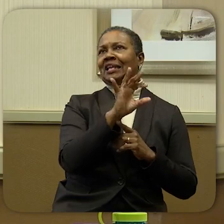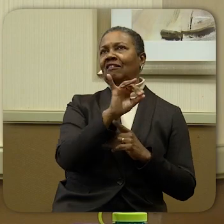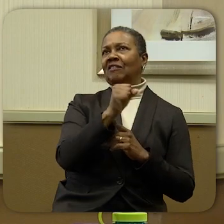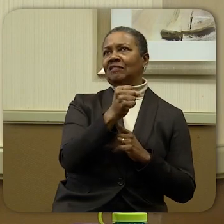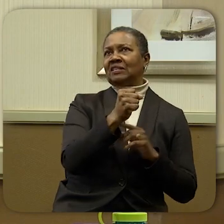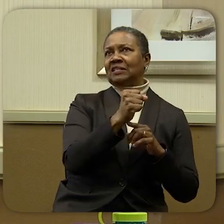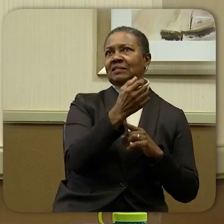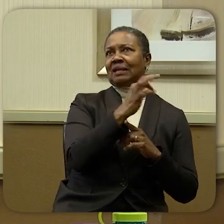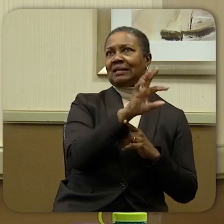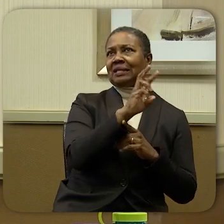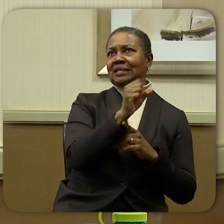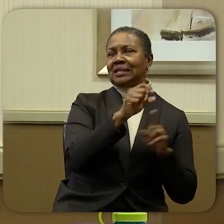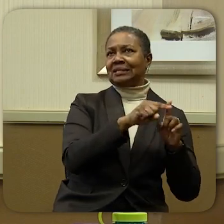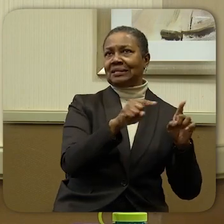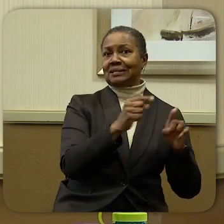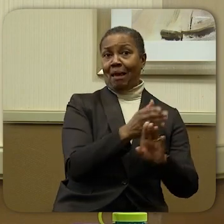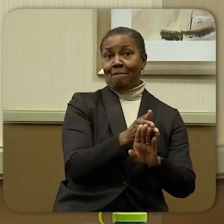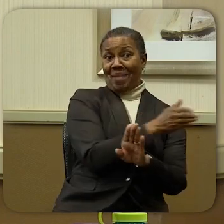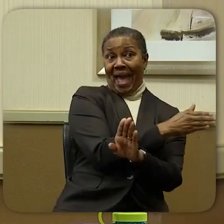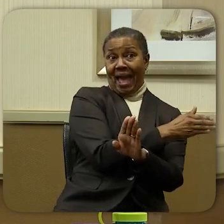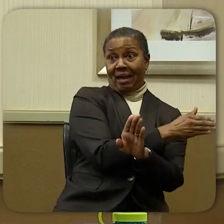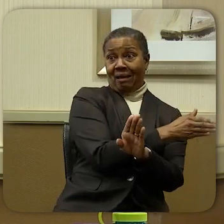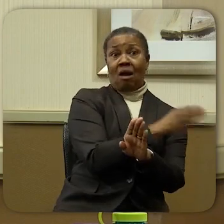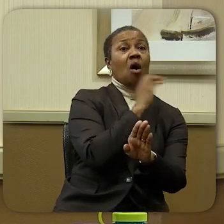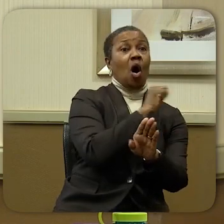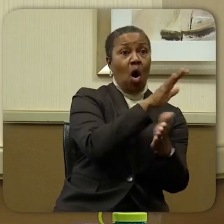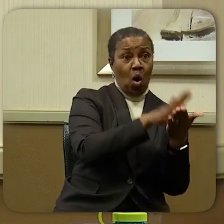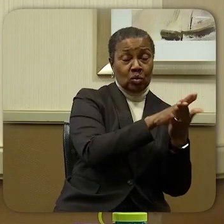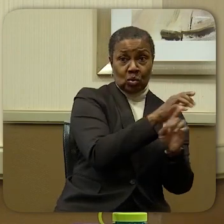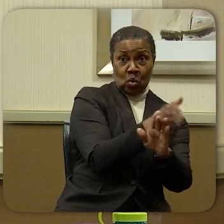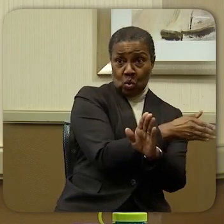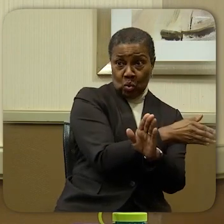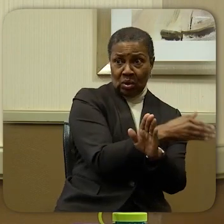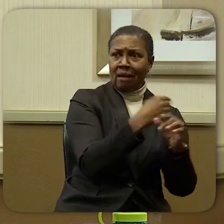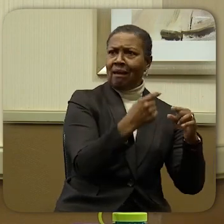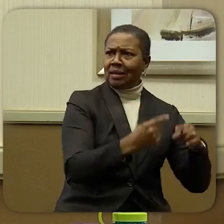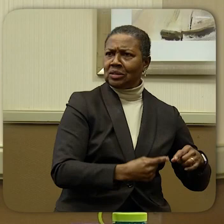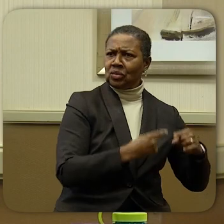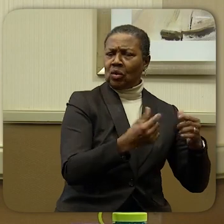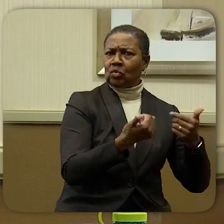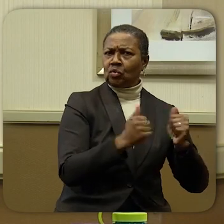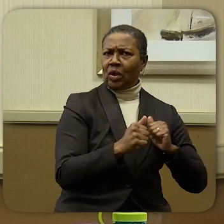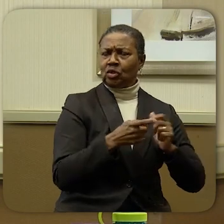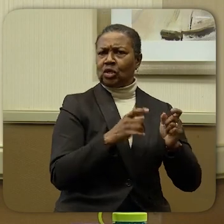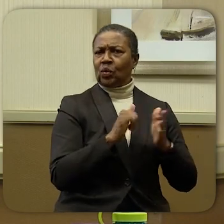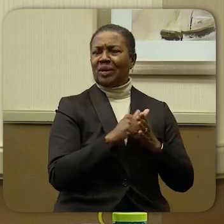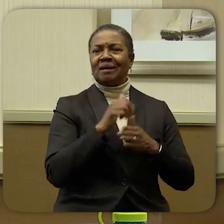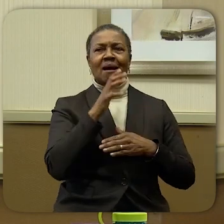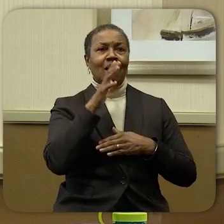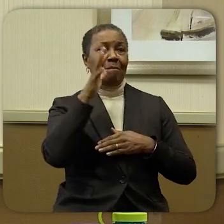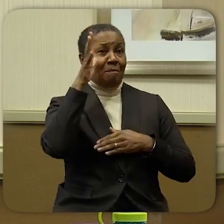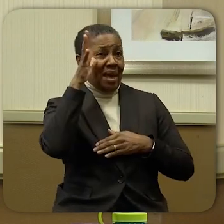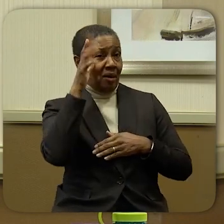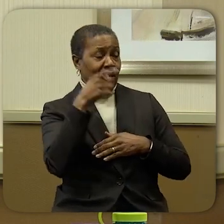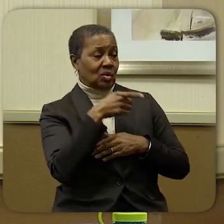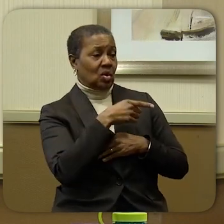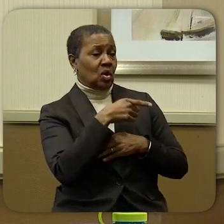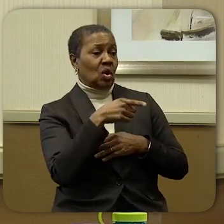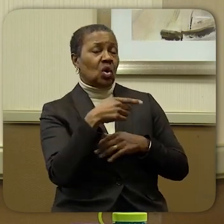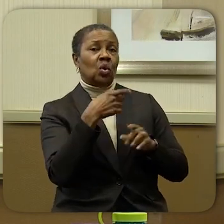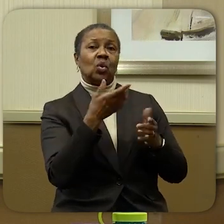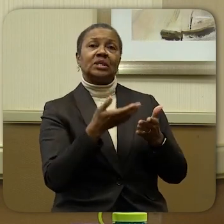50, 60 back, it's a struggle to try to deal with a parent who